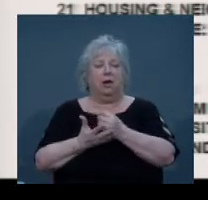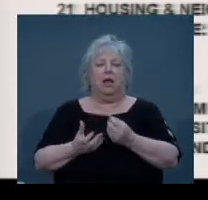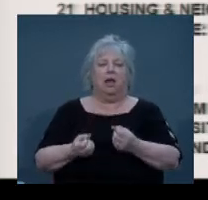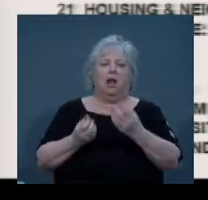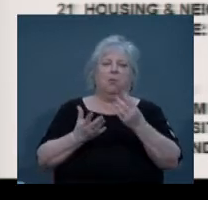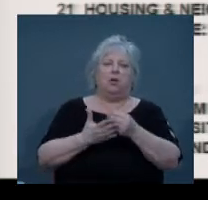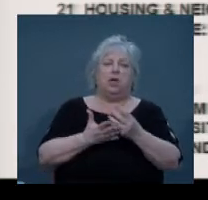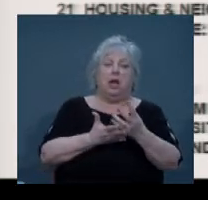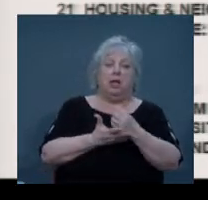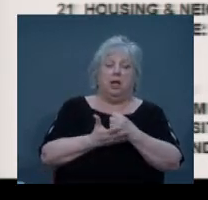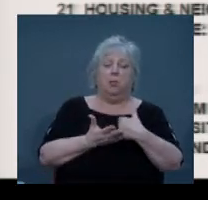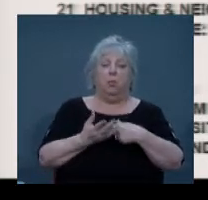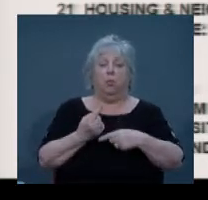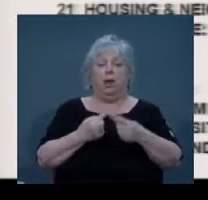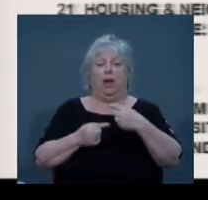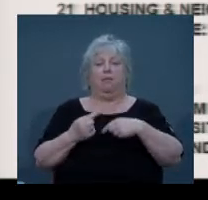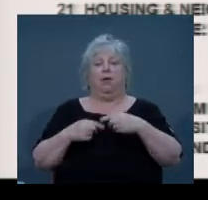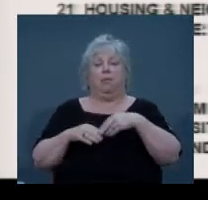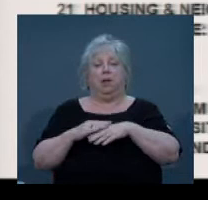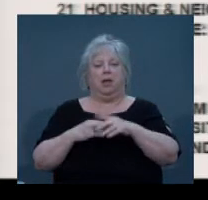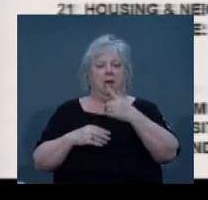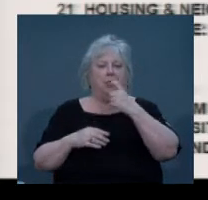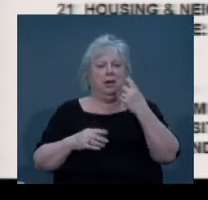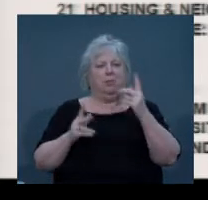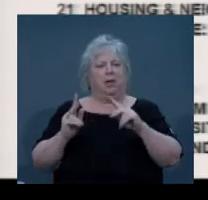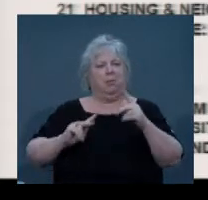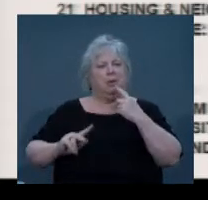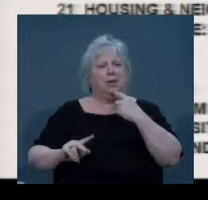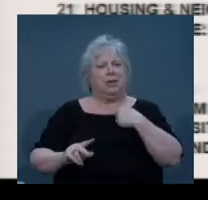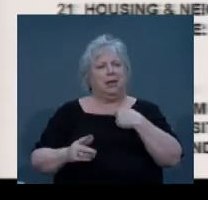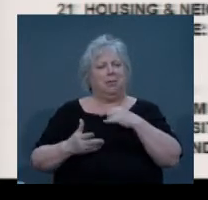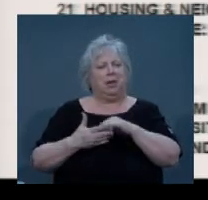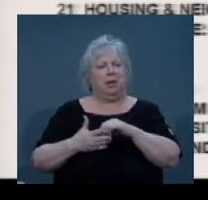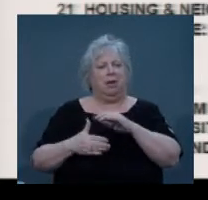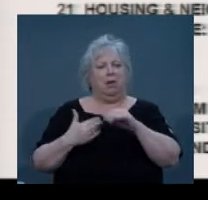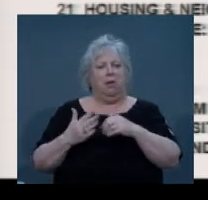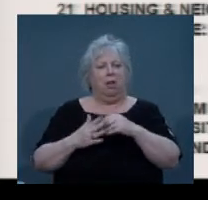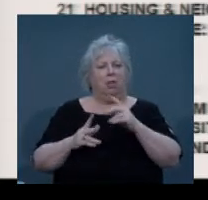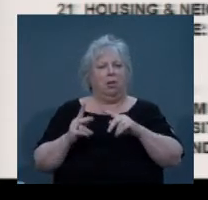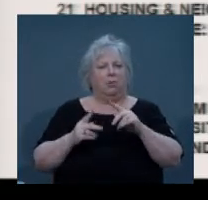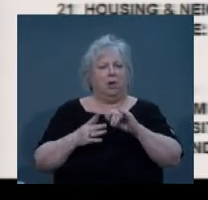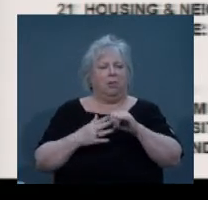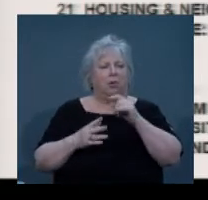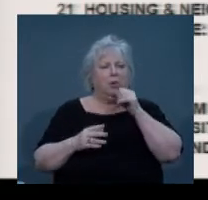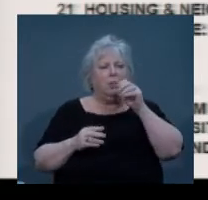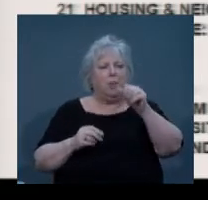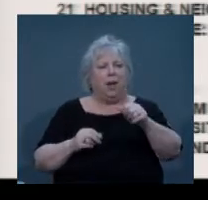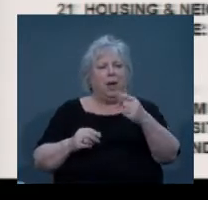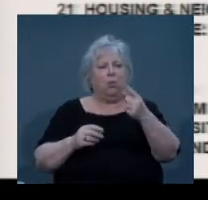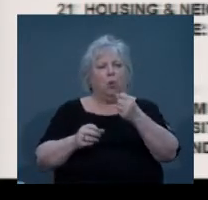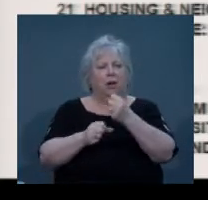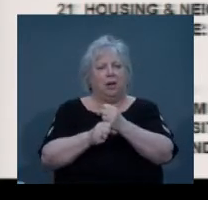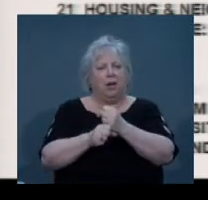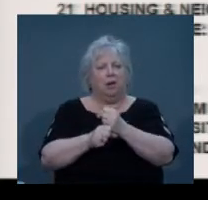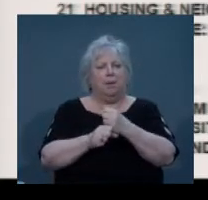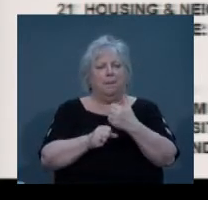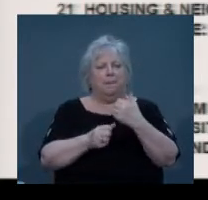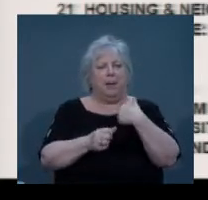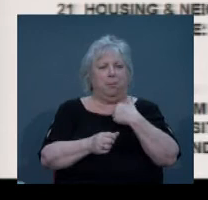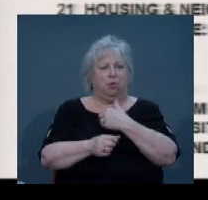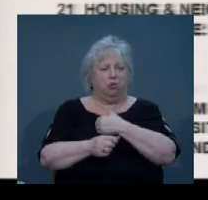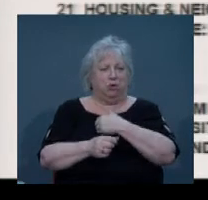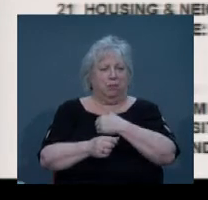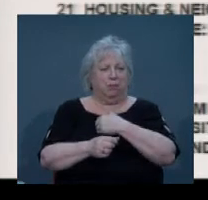much income we've got coming in, because what I'm being told is that all those people who had paid 1 year